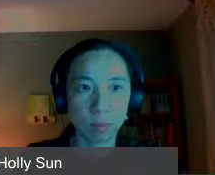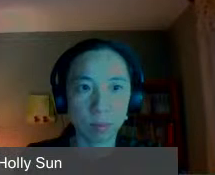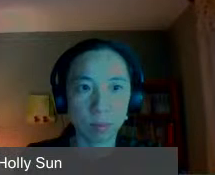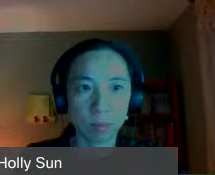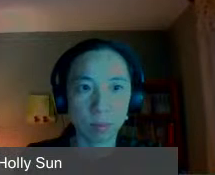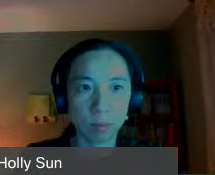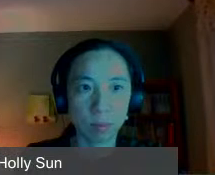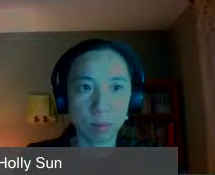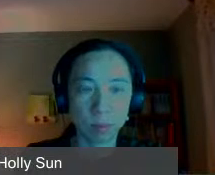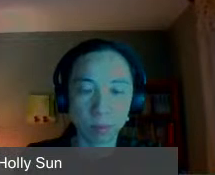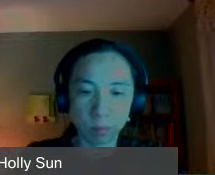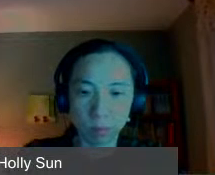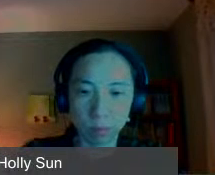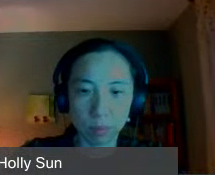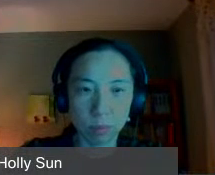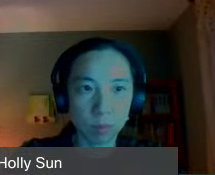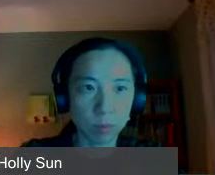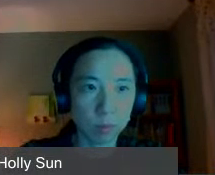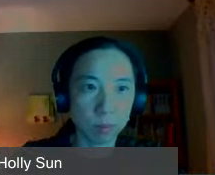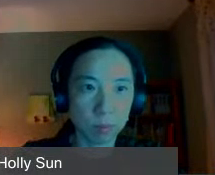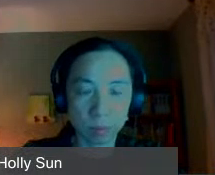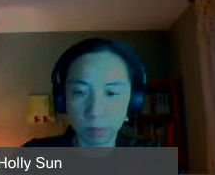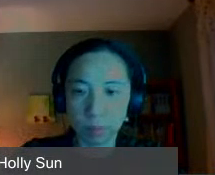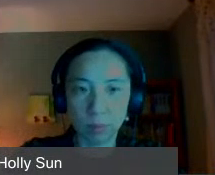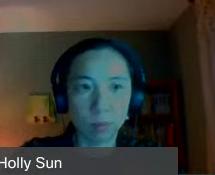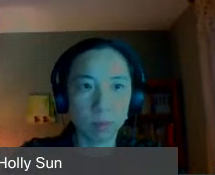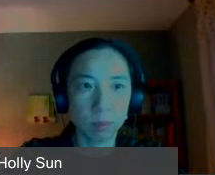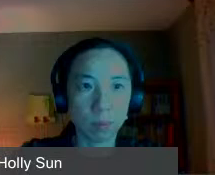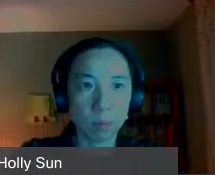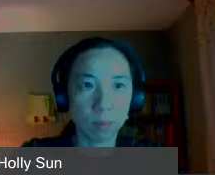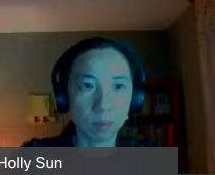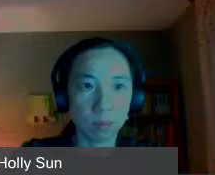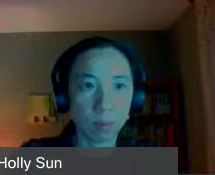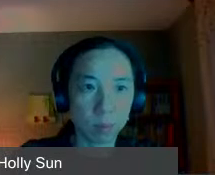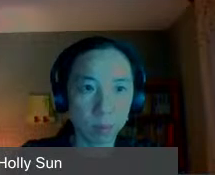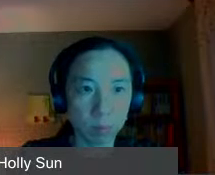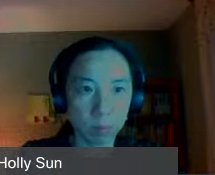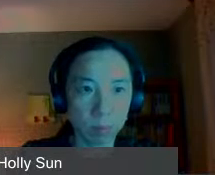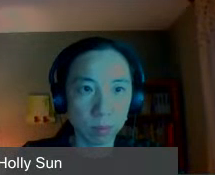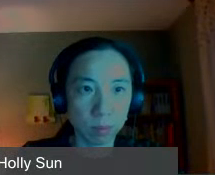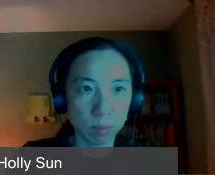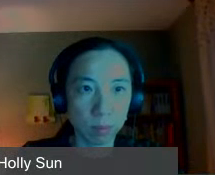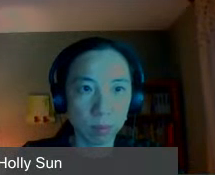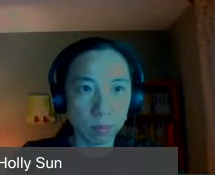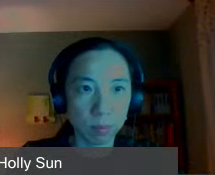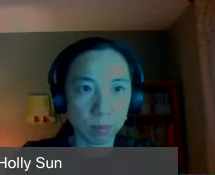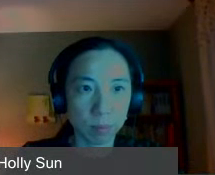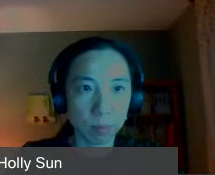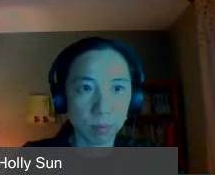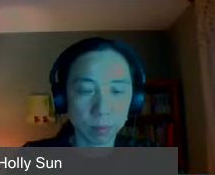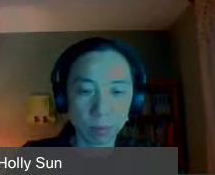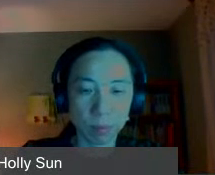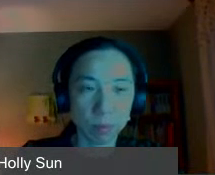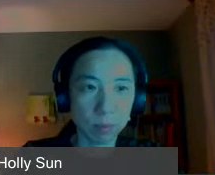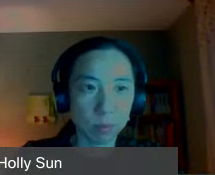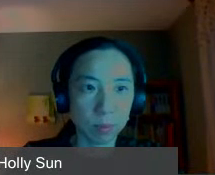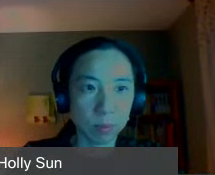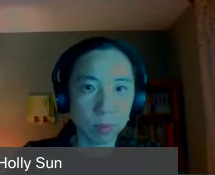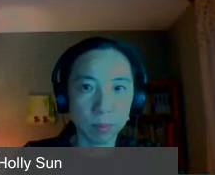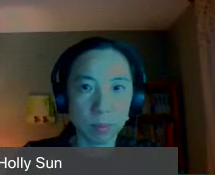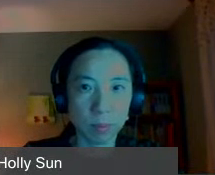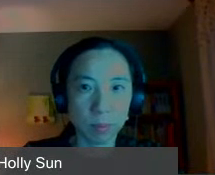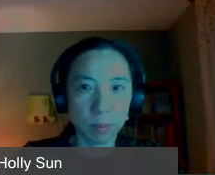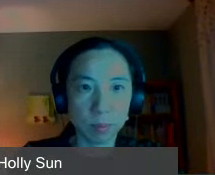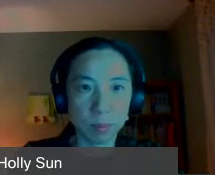and so when we have the large storms, which we have had in the past, these areas flood out.